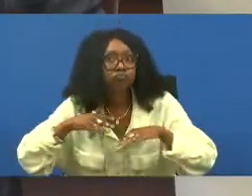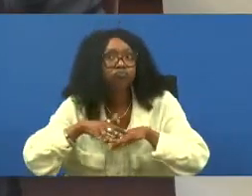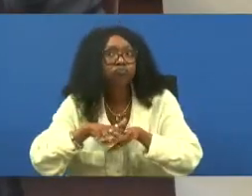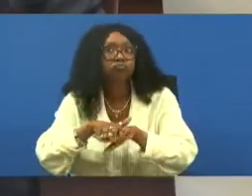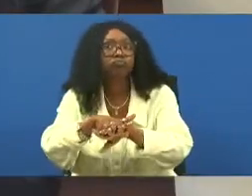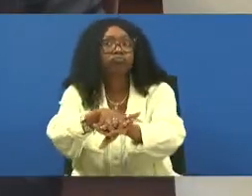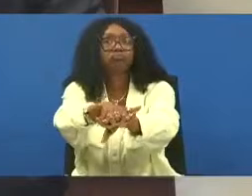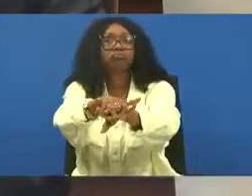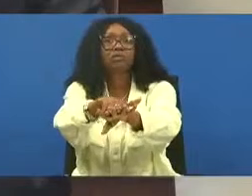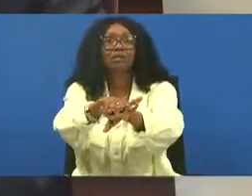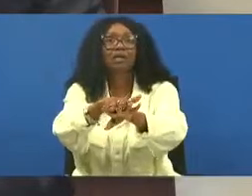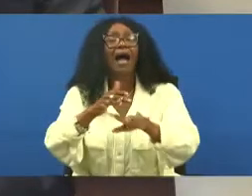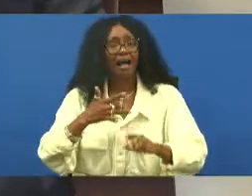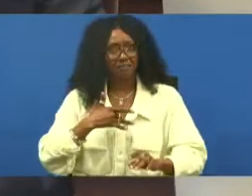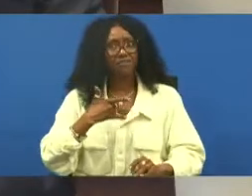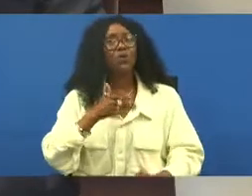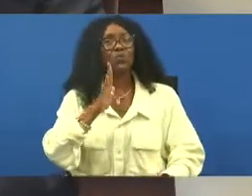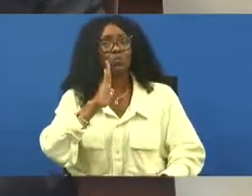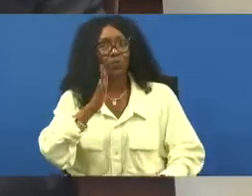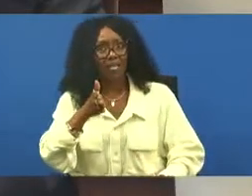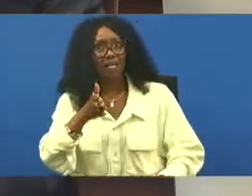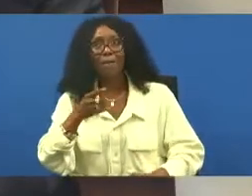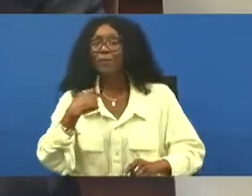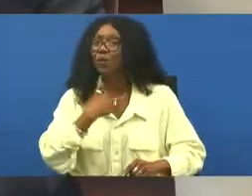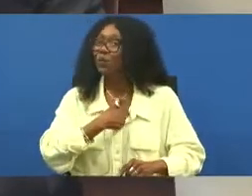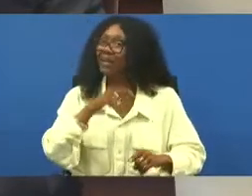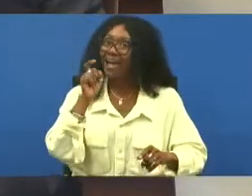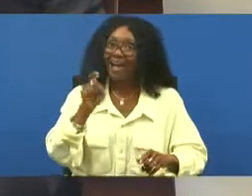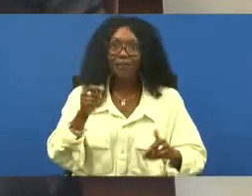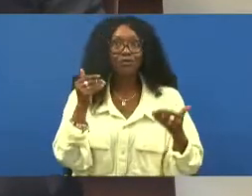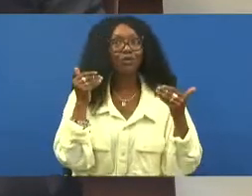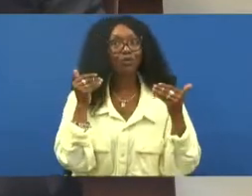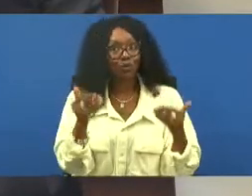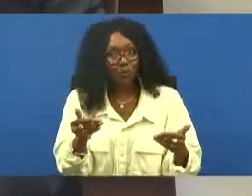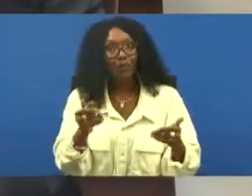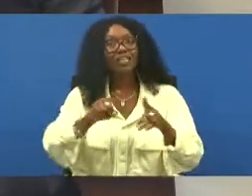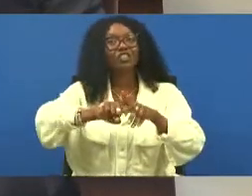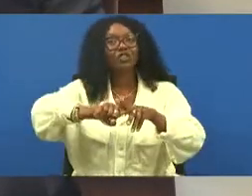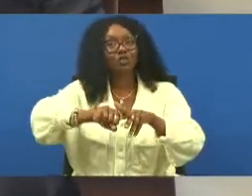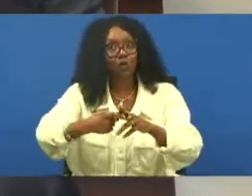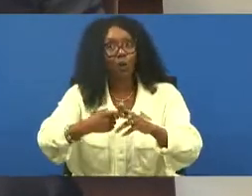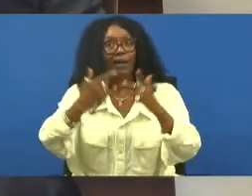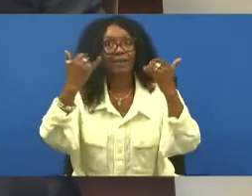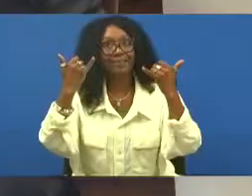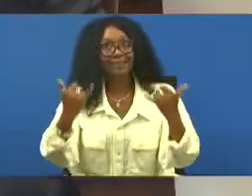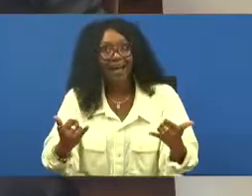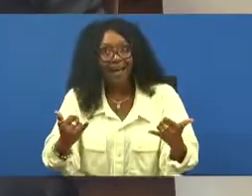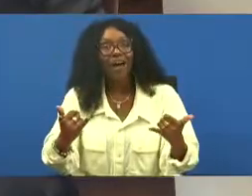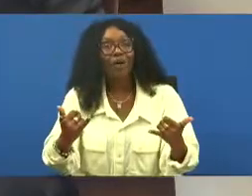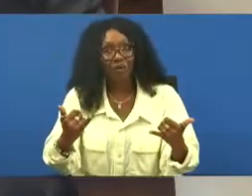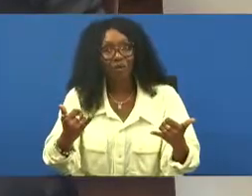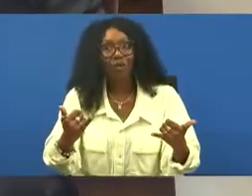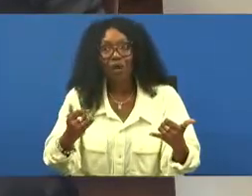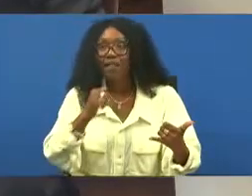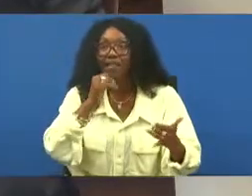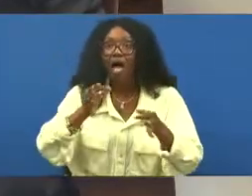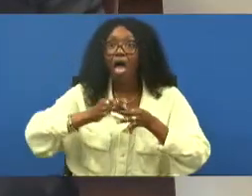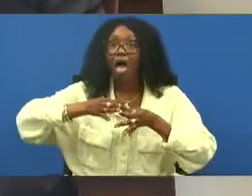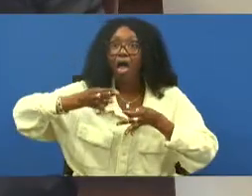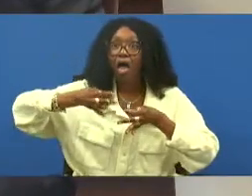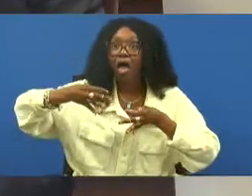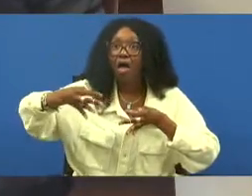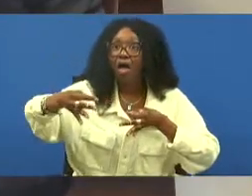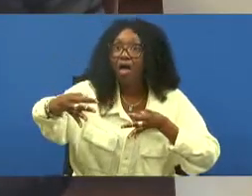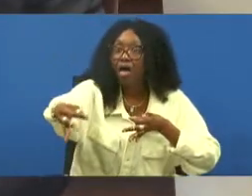will. It's just, we have to start the process somewhere. And this is the beginning of that process.